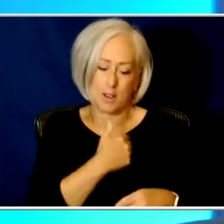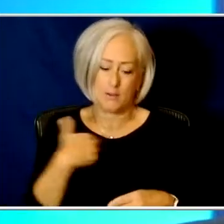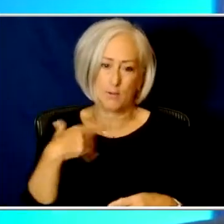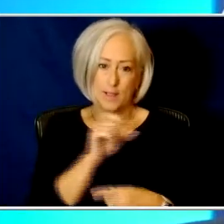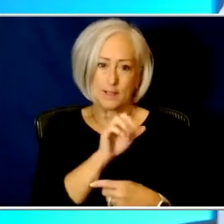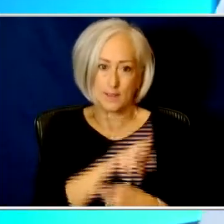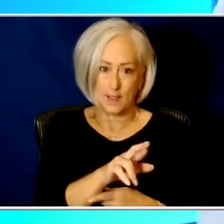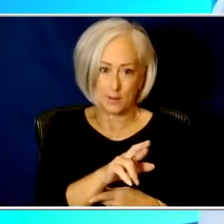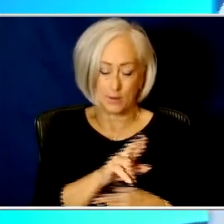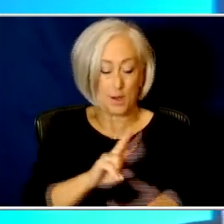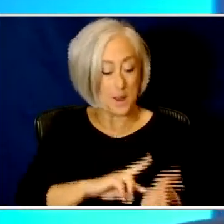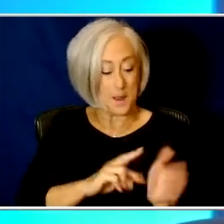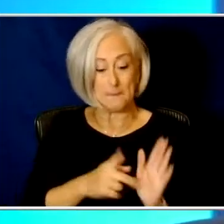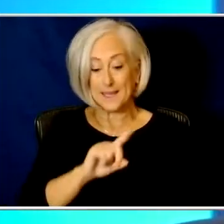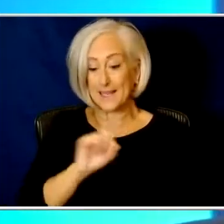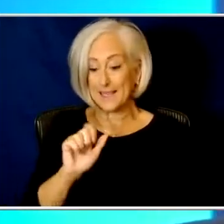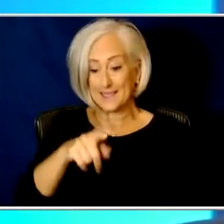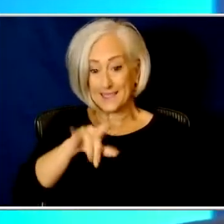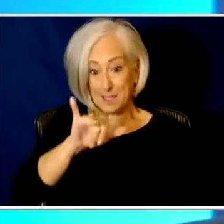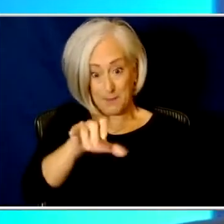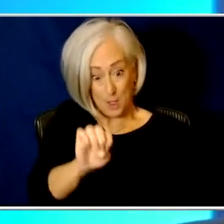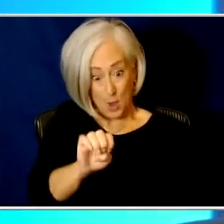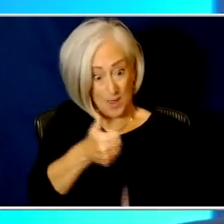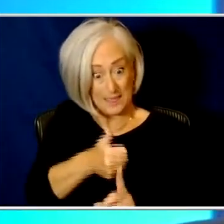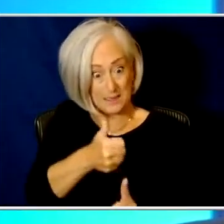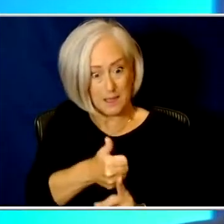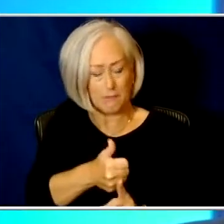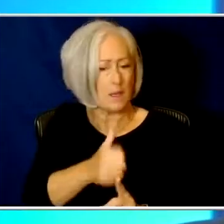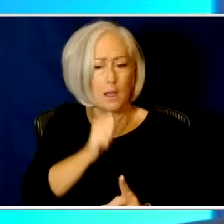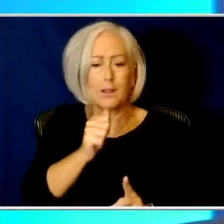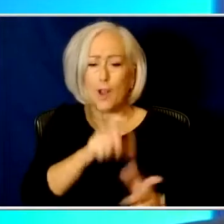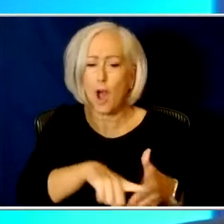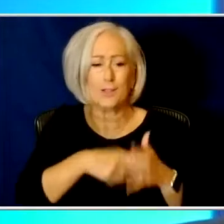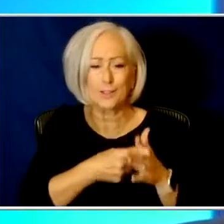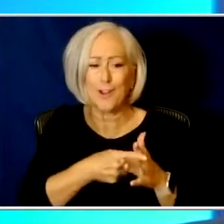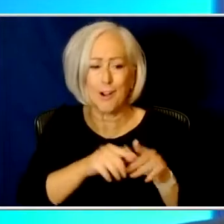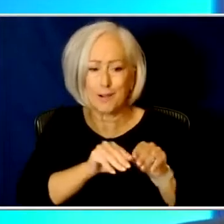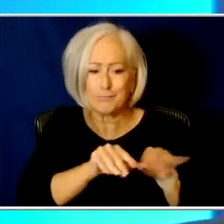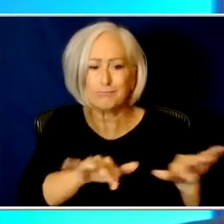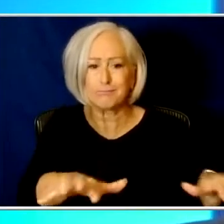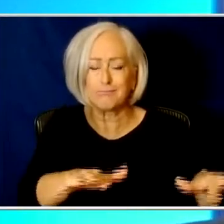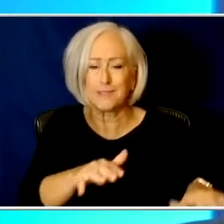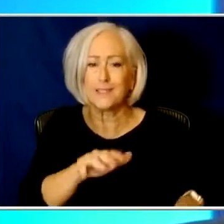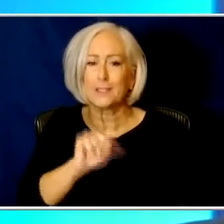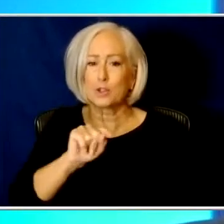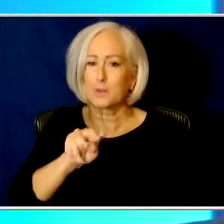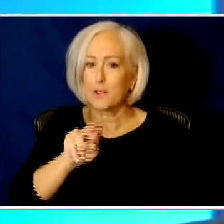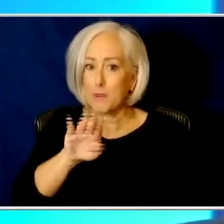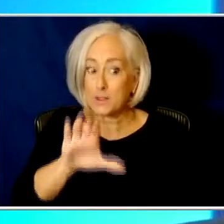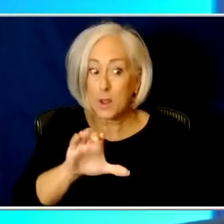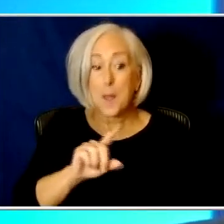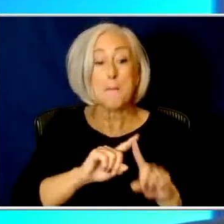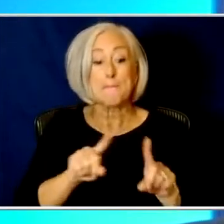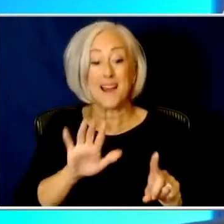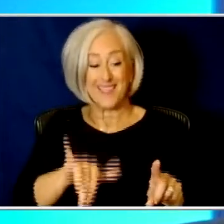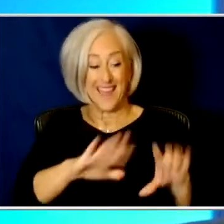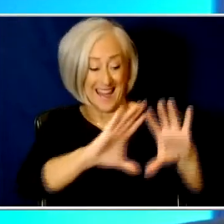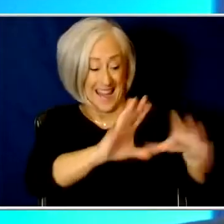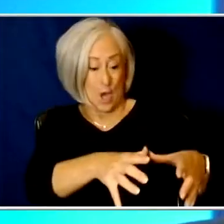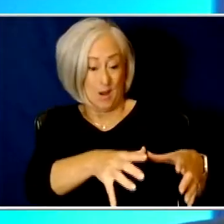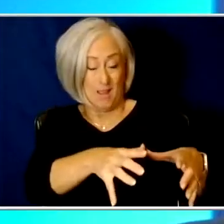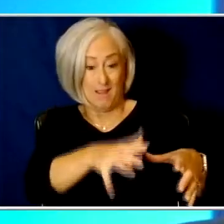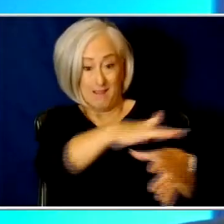itself is not what's driving triple negative, but your exposure to certain things within those communities may